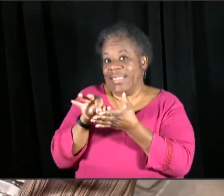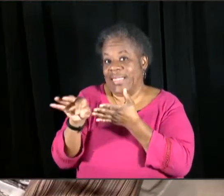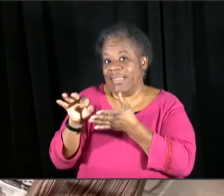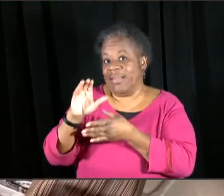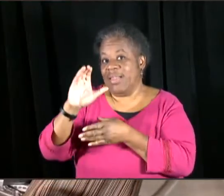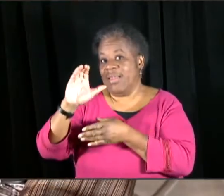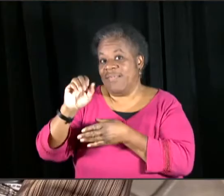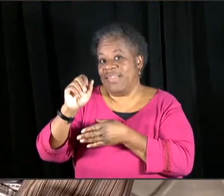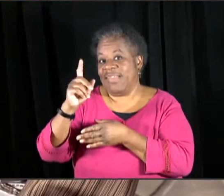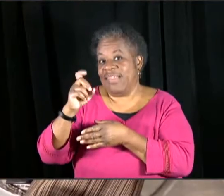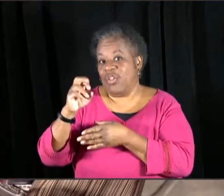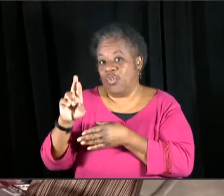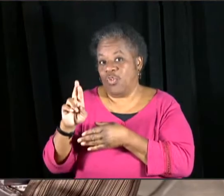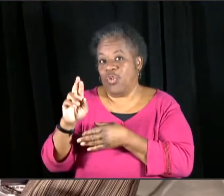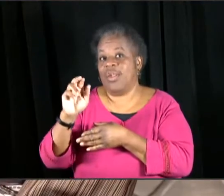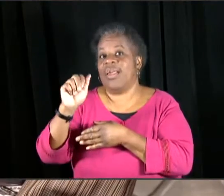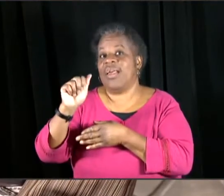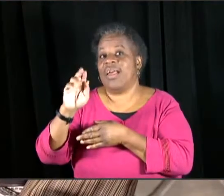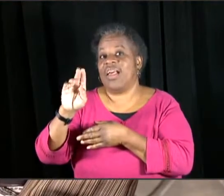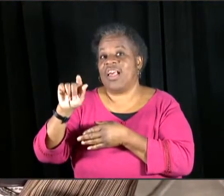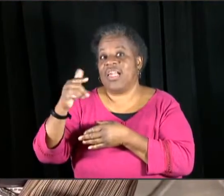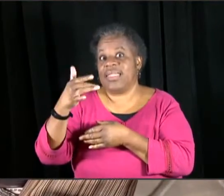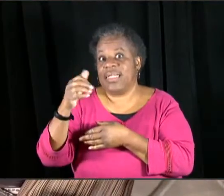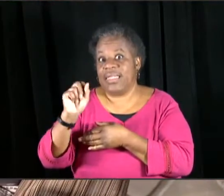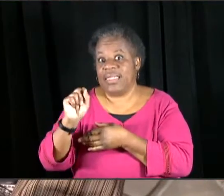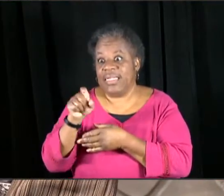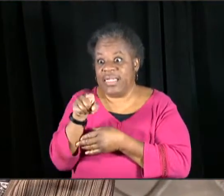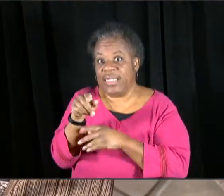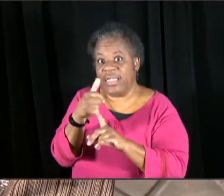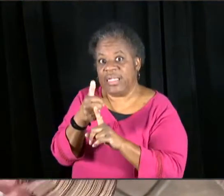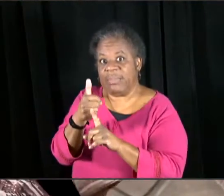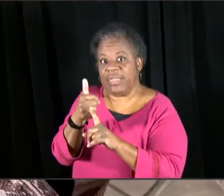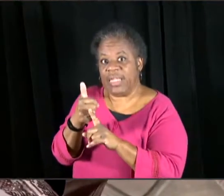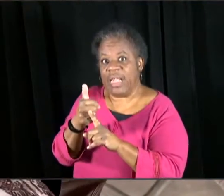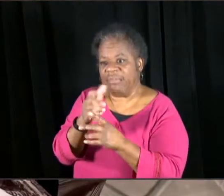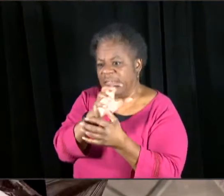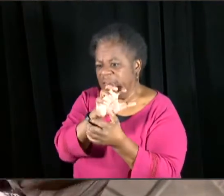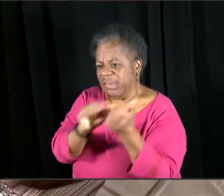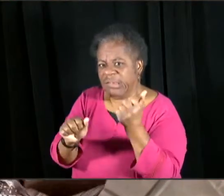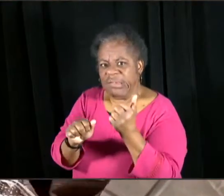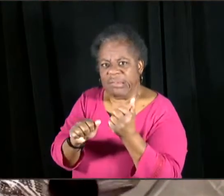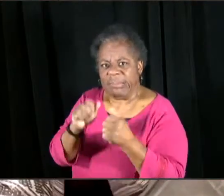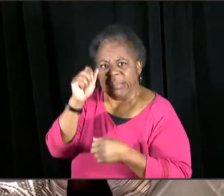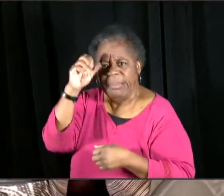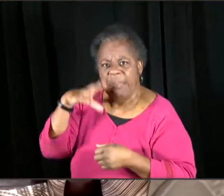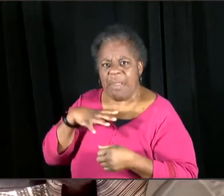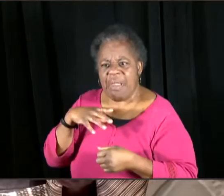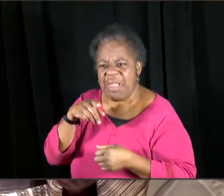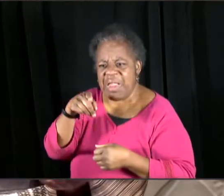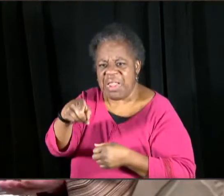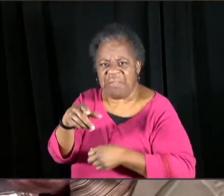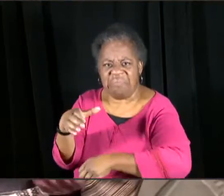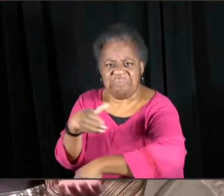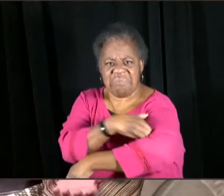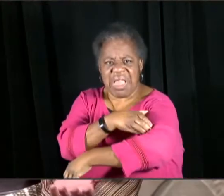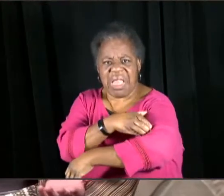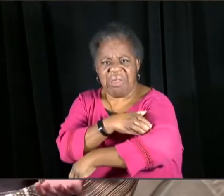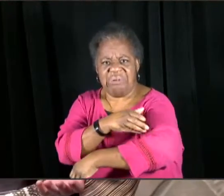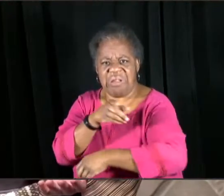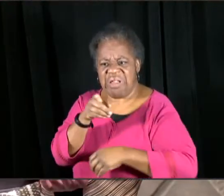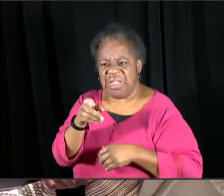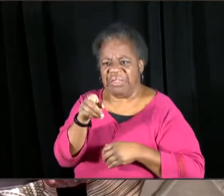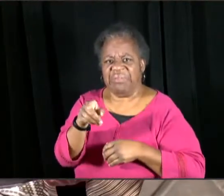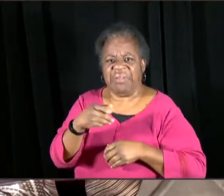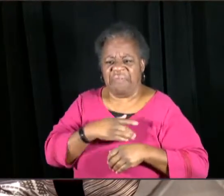one of the most powerful, ambitious, ruthless men in the world thinks that he is moving people and events according to